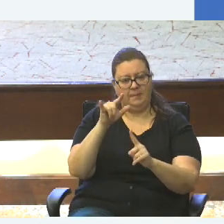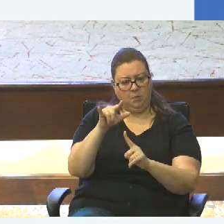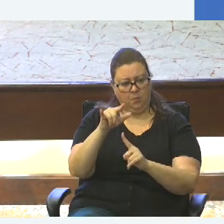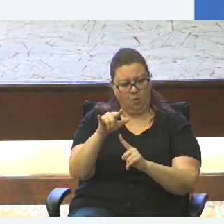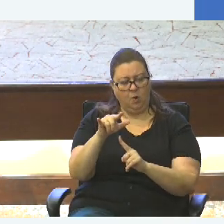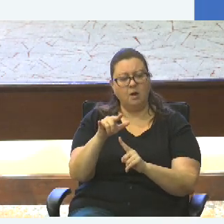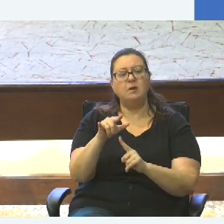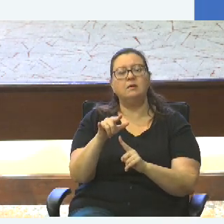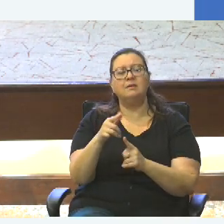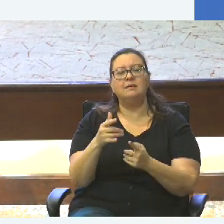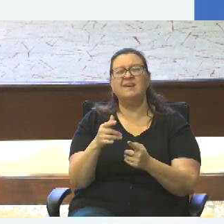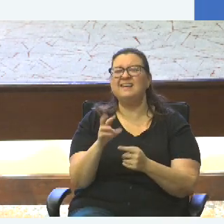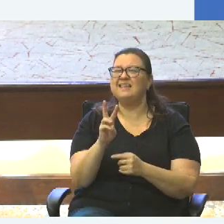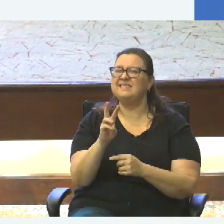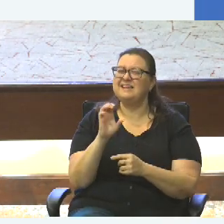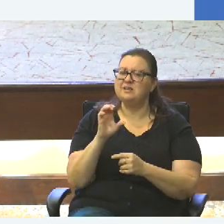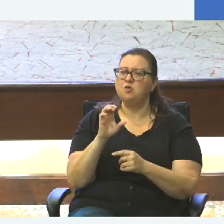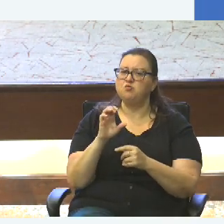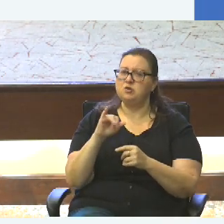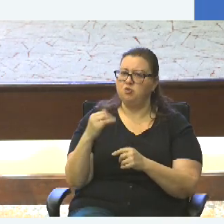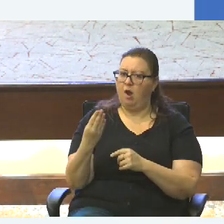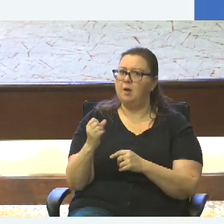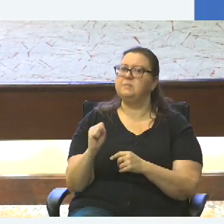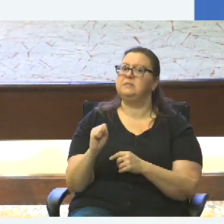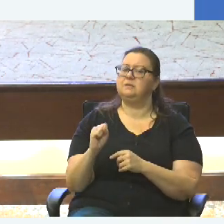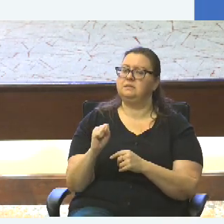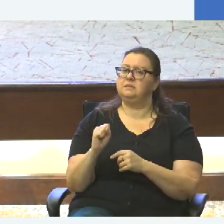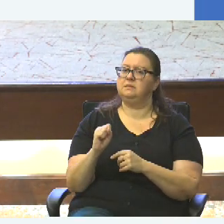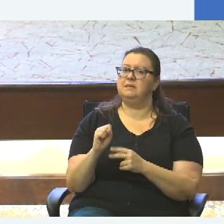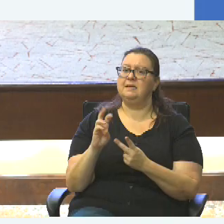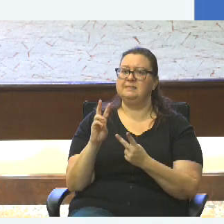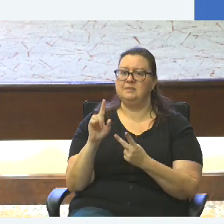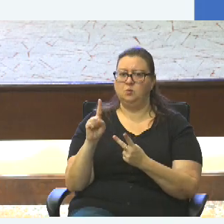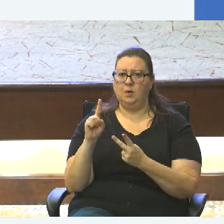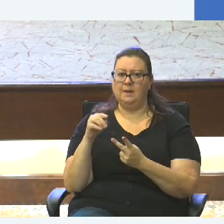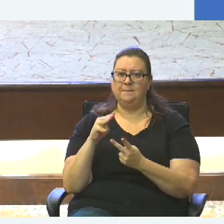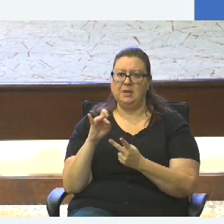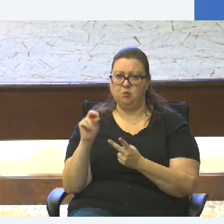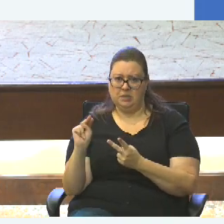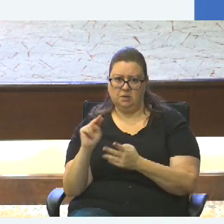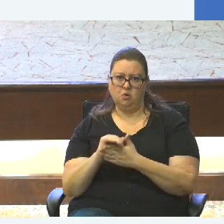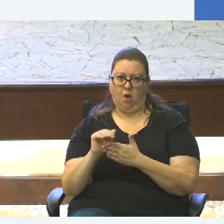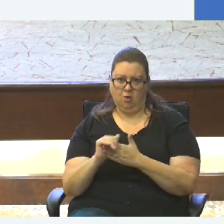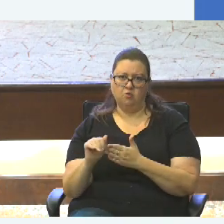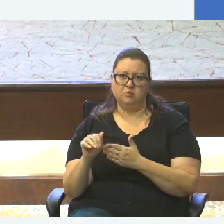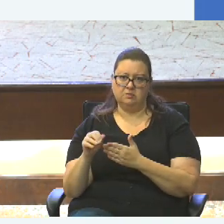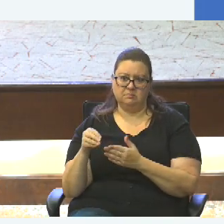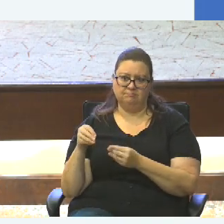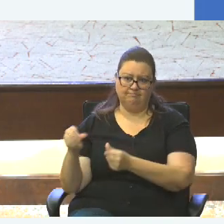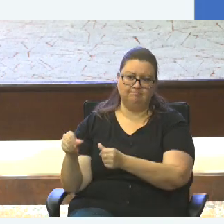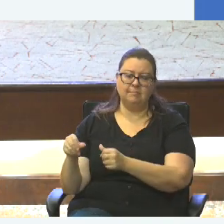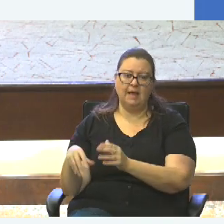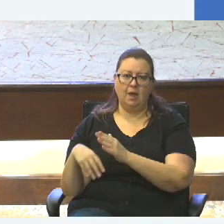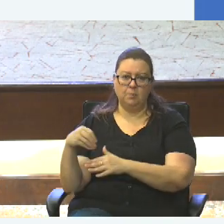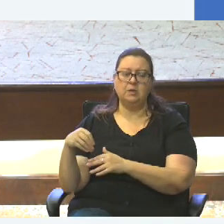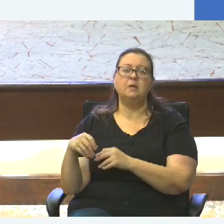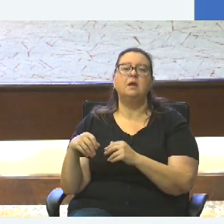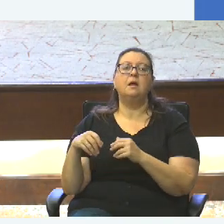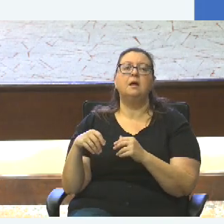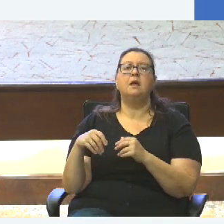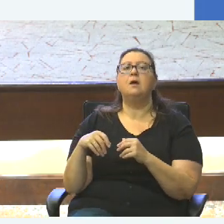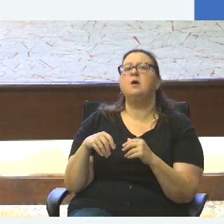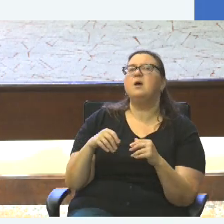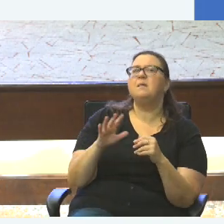Airport represented over 600 jobs and $61 million of output. Along with the multiplier impacts, the total impacts was